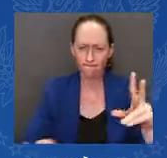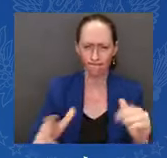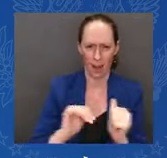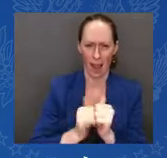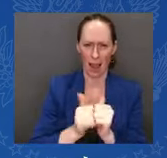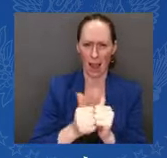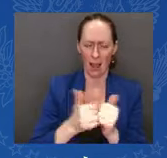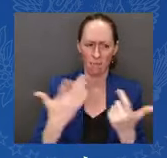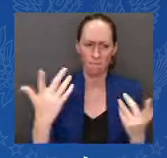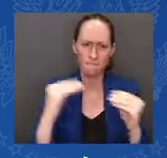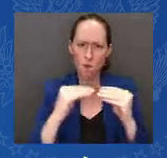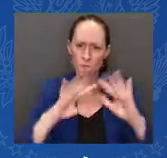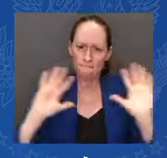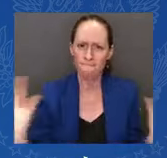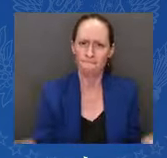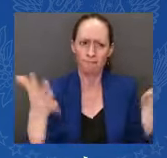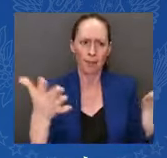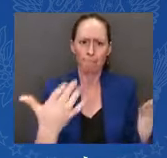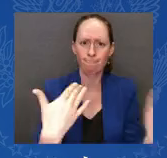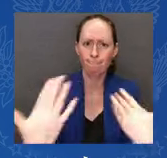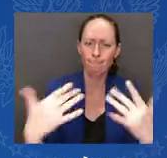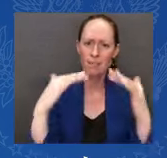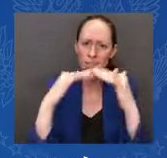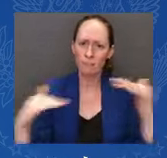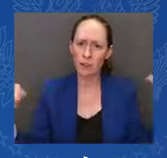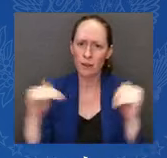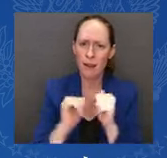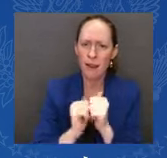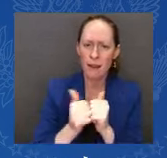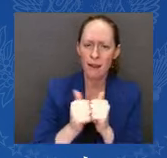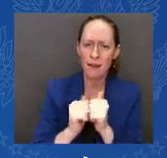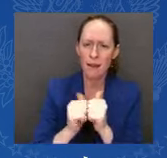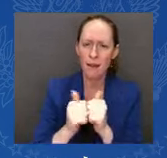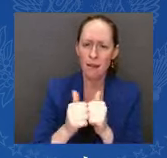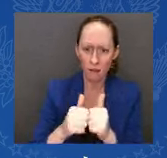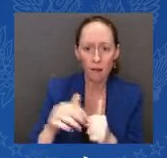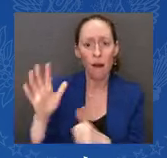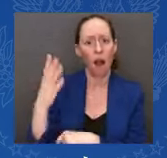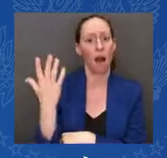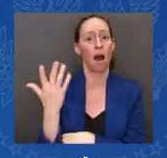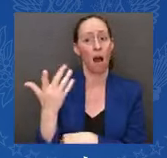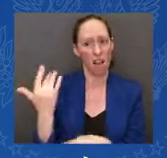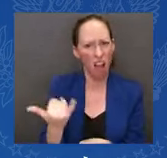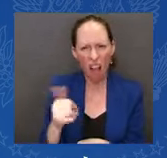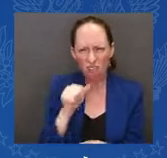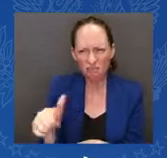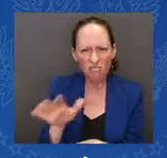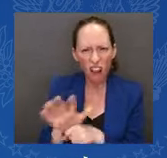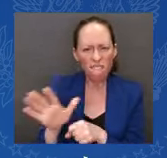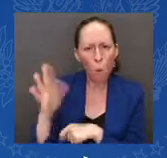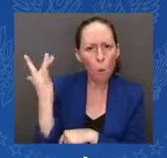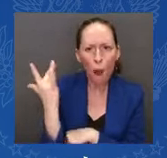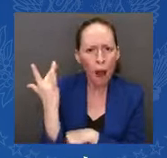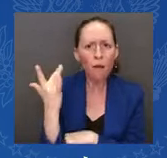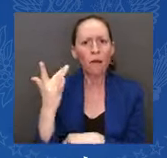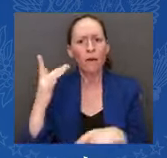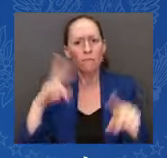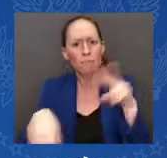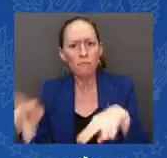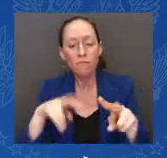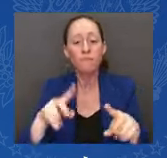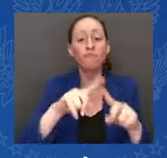systems expand privilege instead of opportunity. Colleges and universities should continue their commitment to